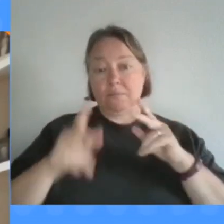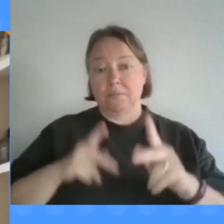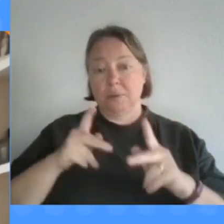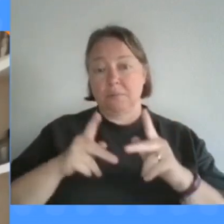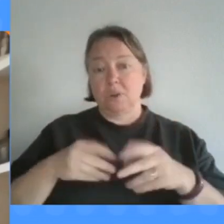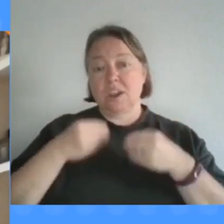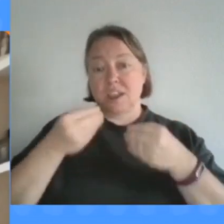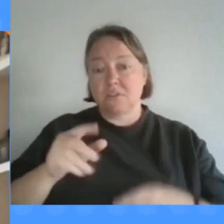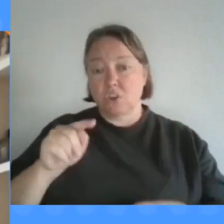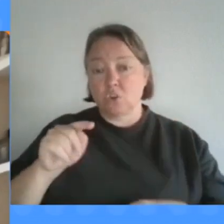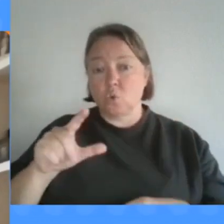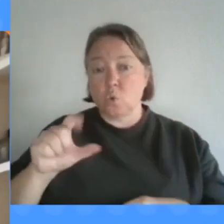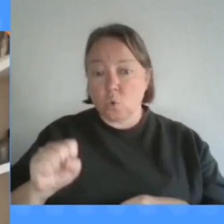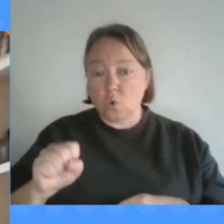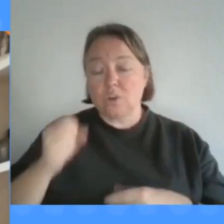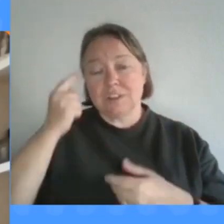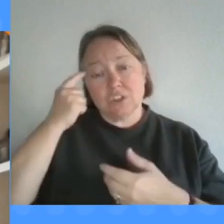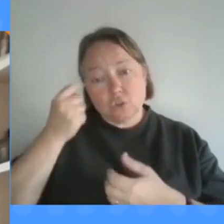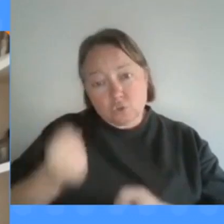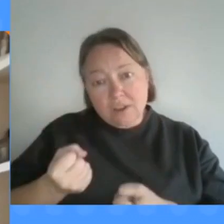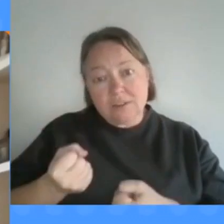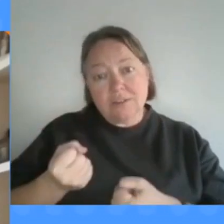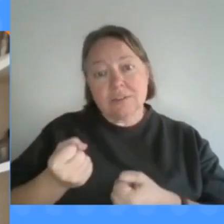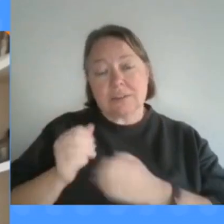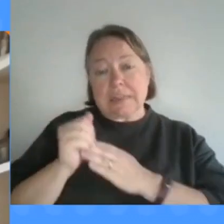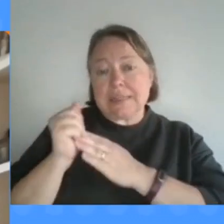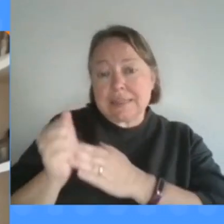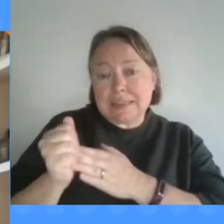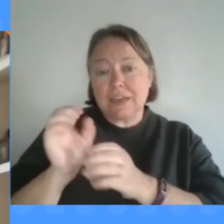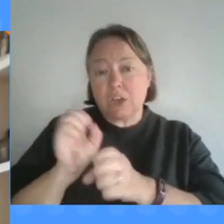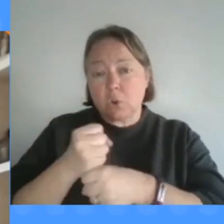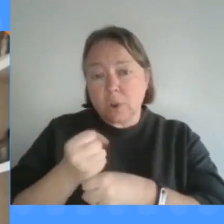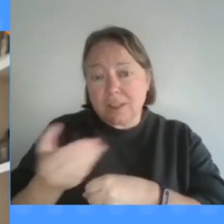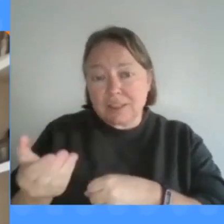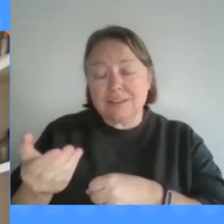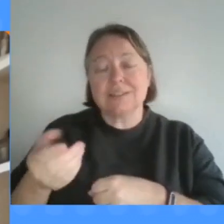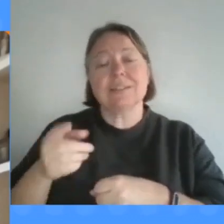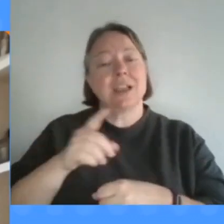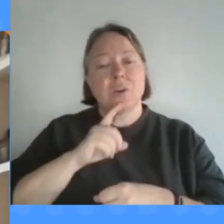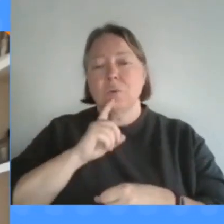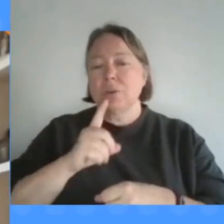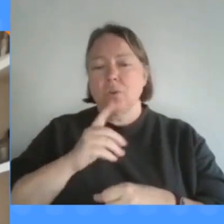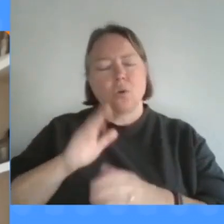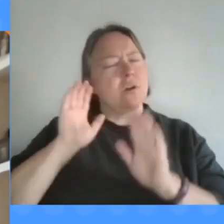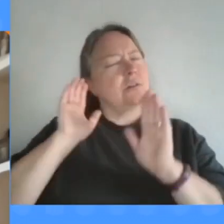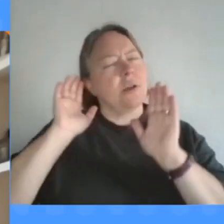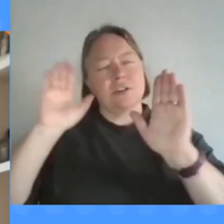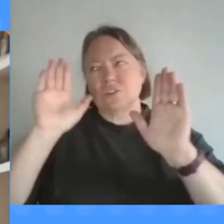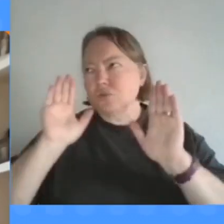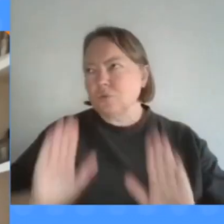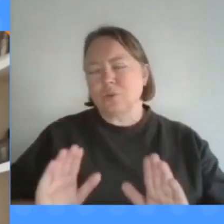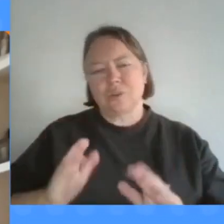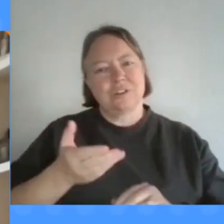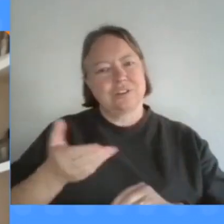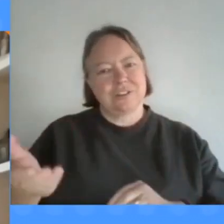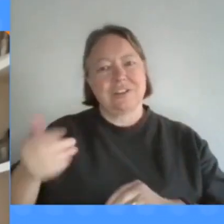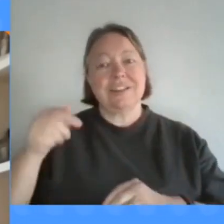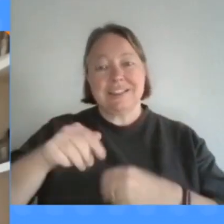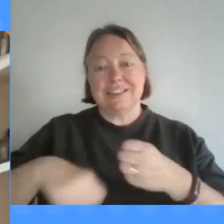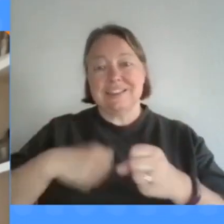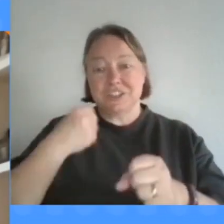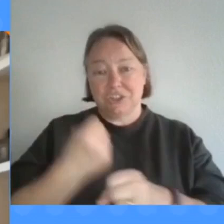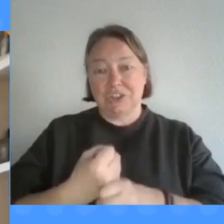given the tools and trust to lead and create, they do extraordinary things. This year,